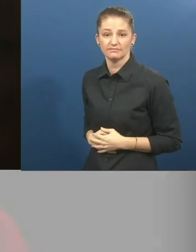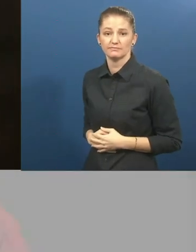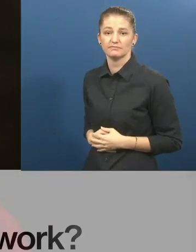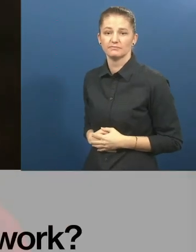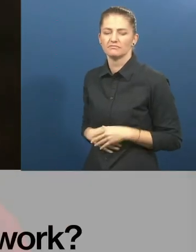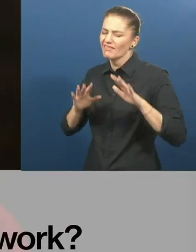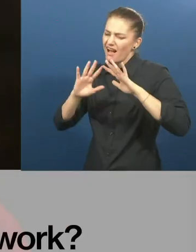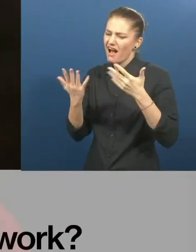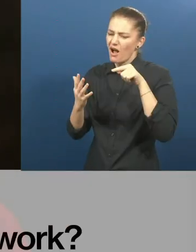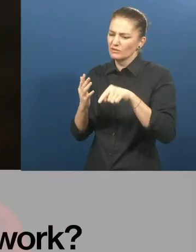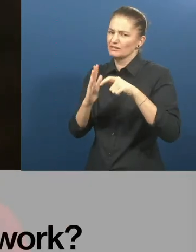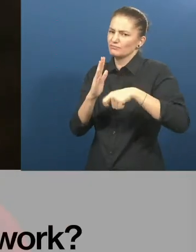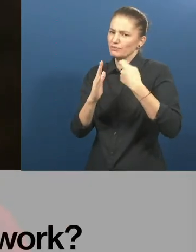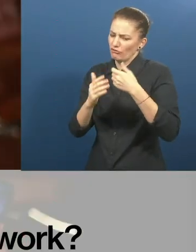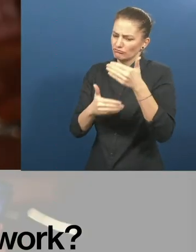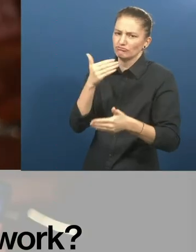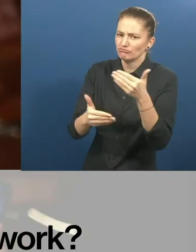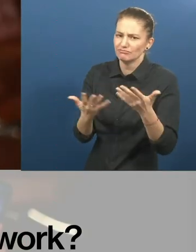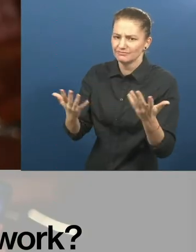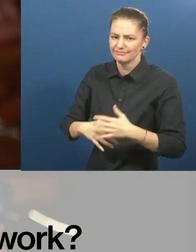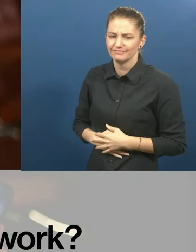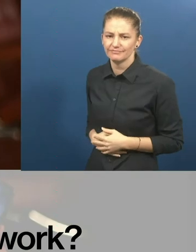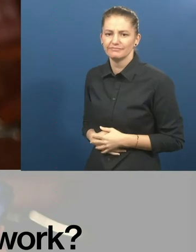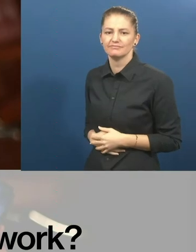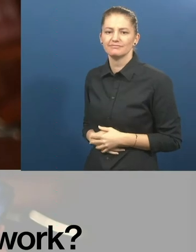How does DeafTawk work?